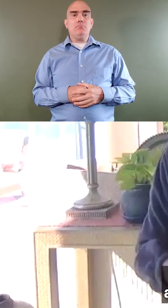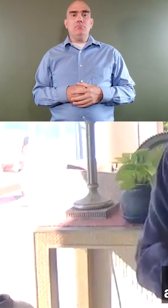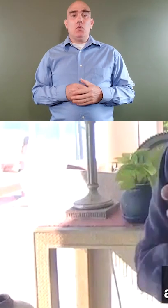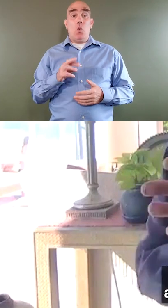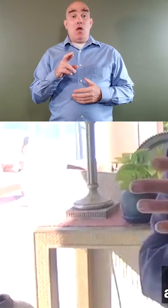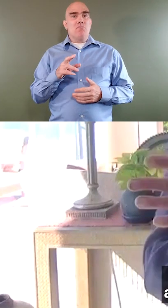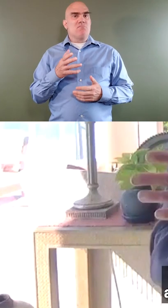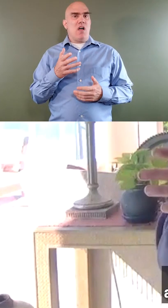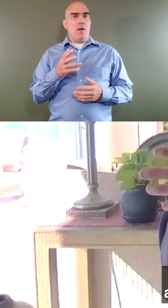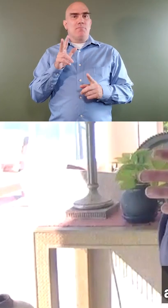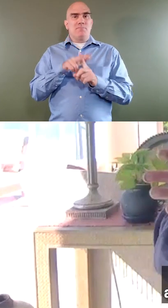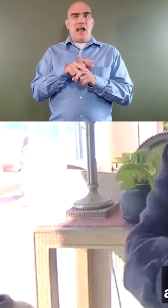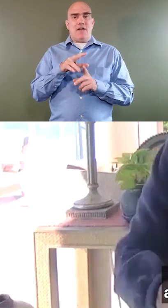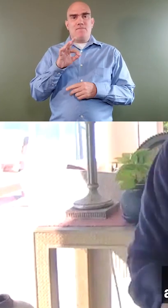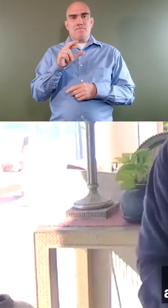Of applying a force